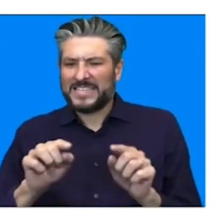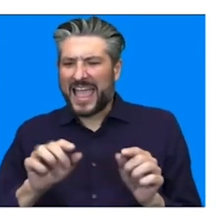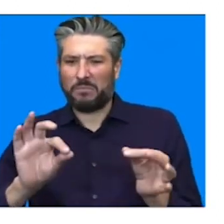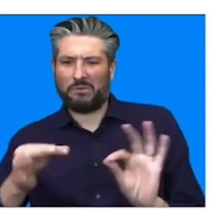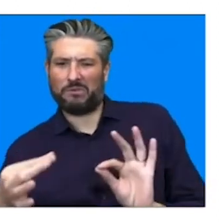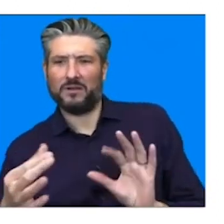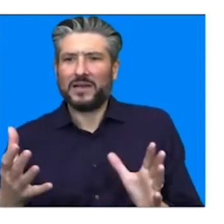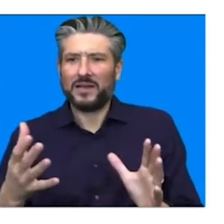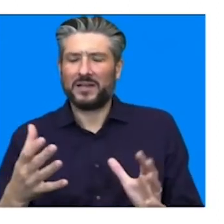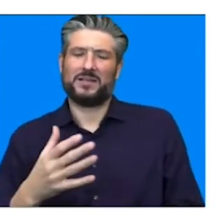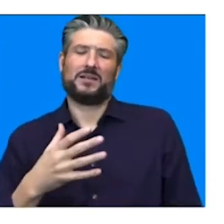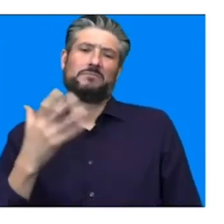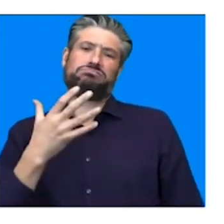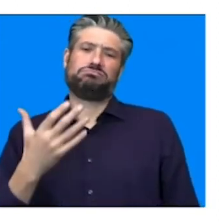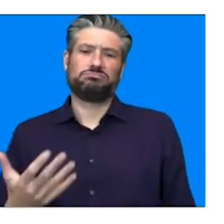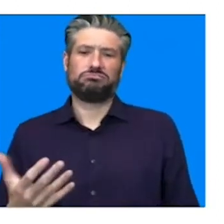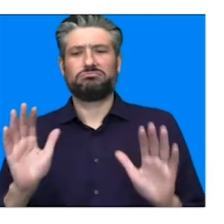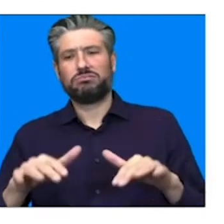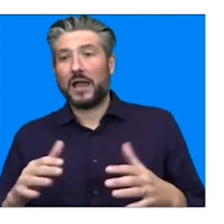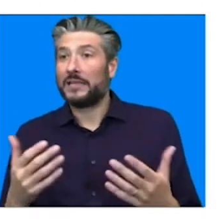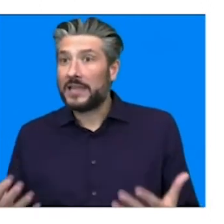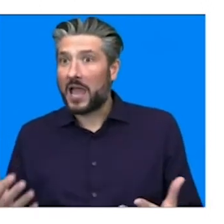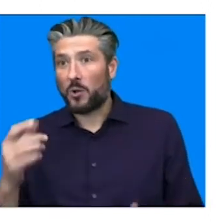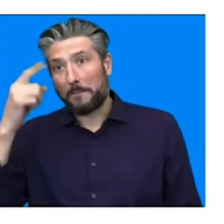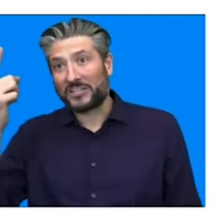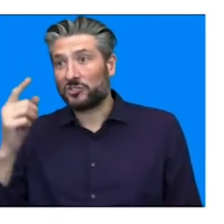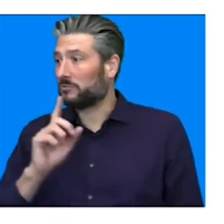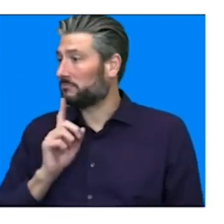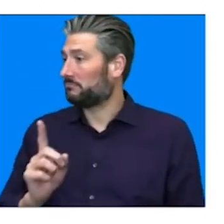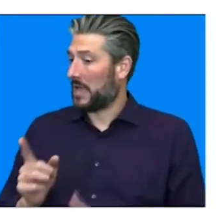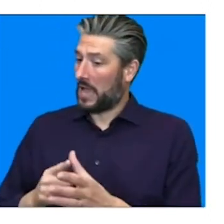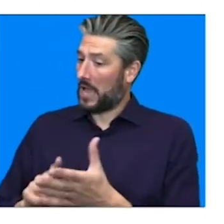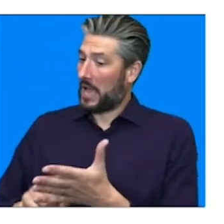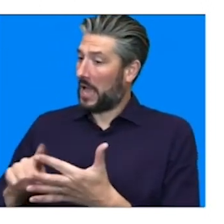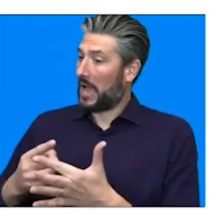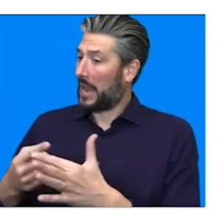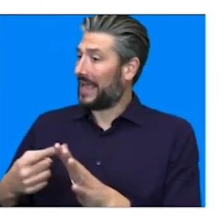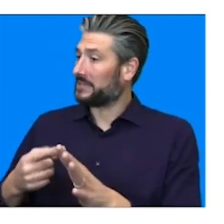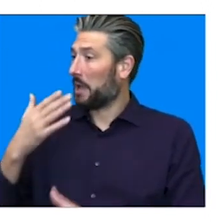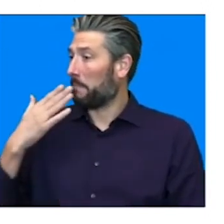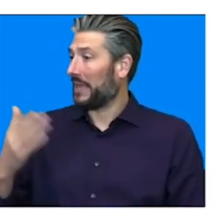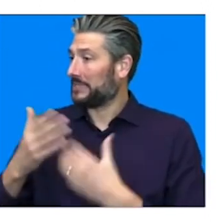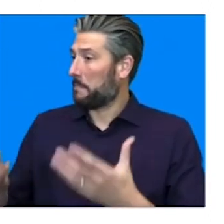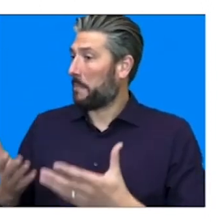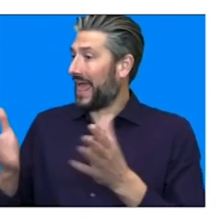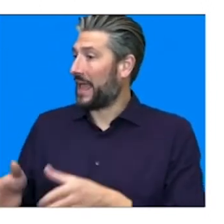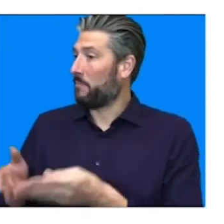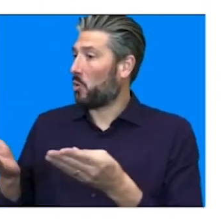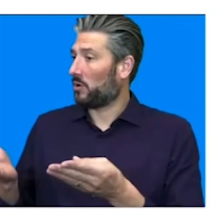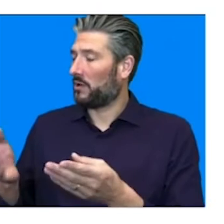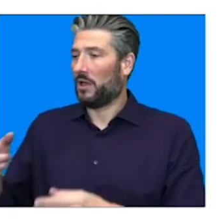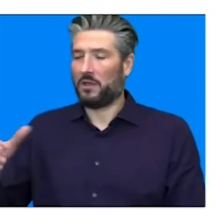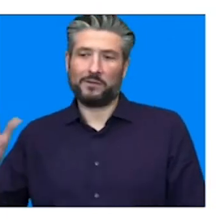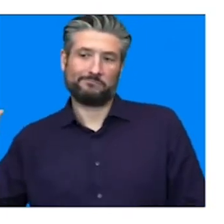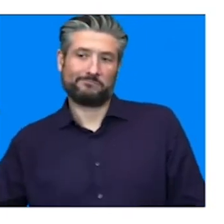now to be able to say, Alexa, play my book. Getting your book from Audible. Resuming A Tale of Two